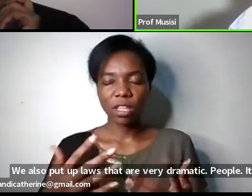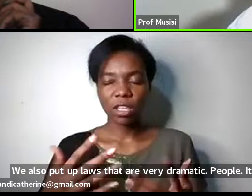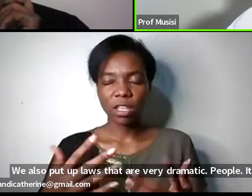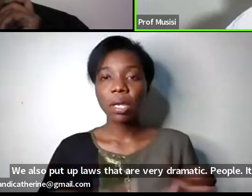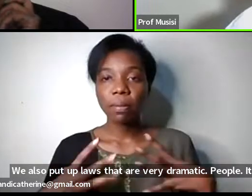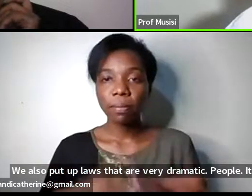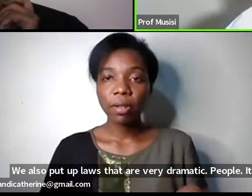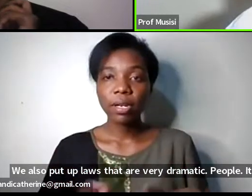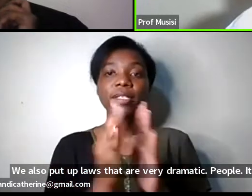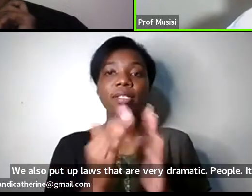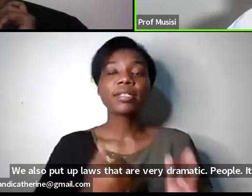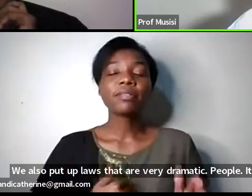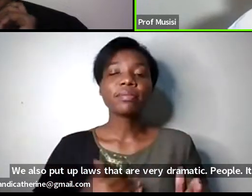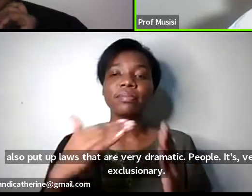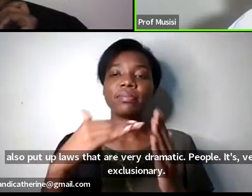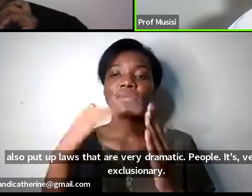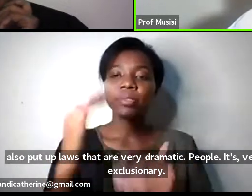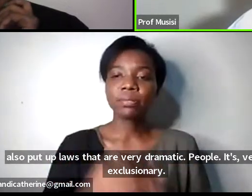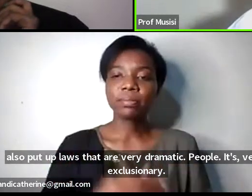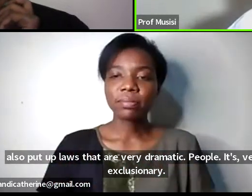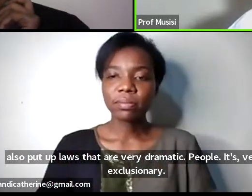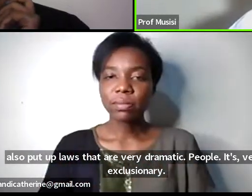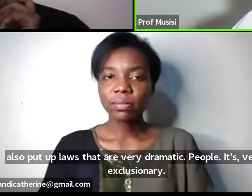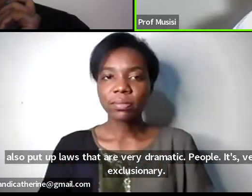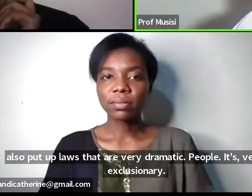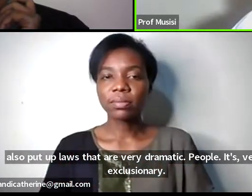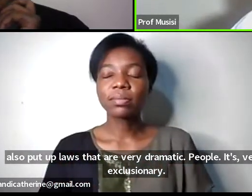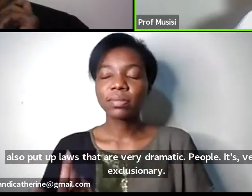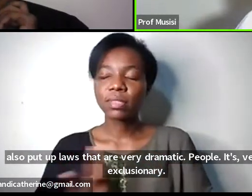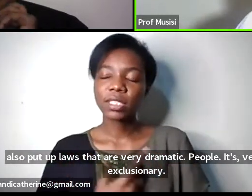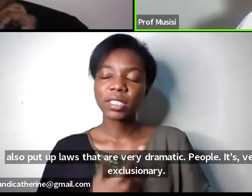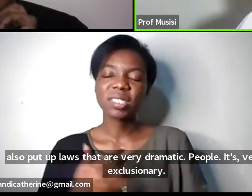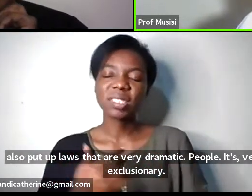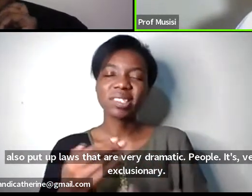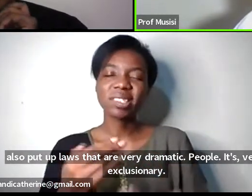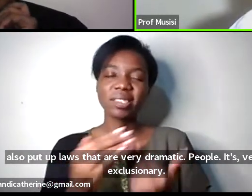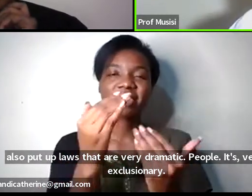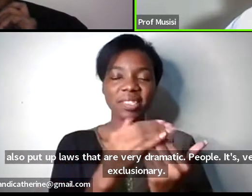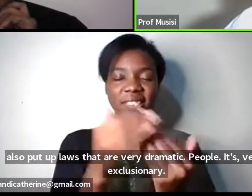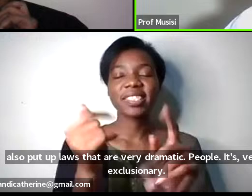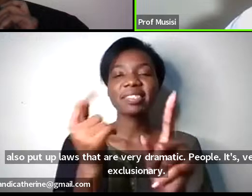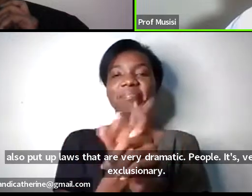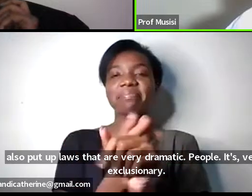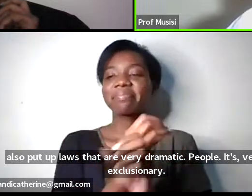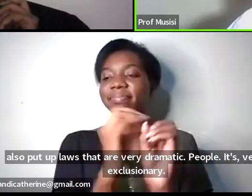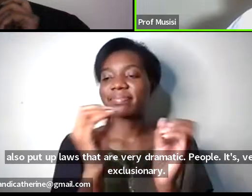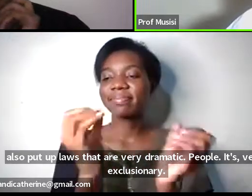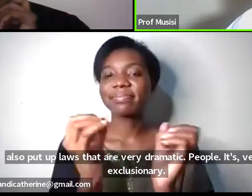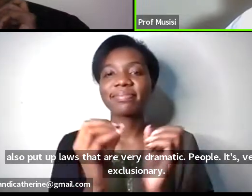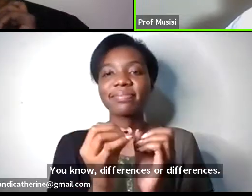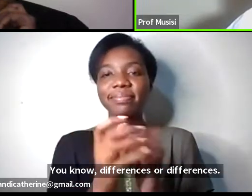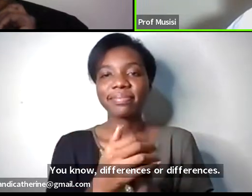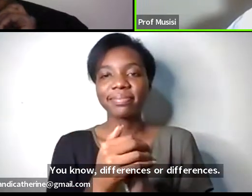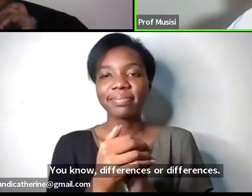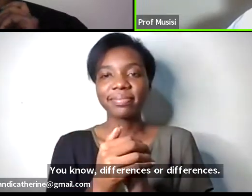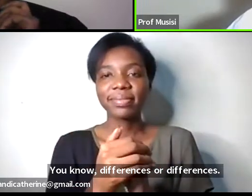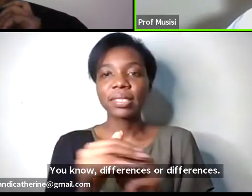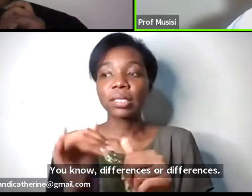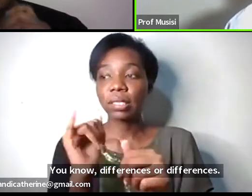exclusionary. We don't tolerate differences or deviances, and that causes a